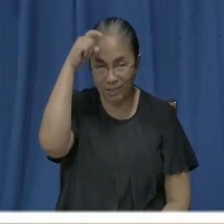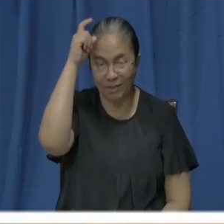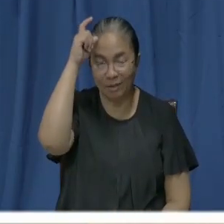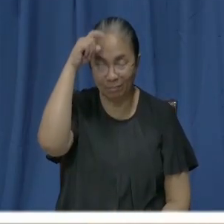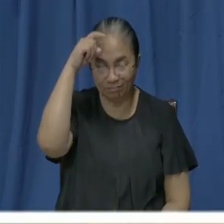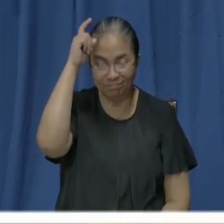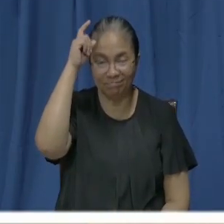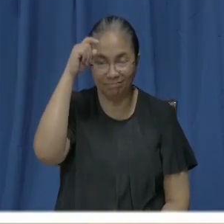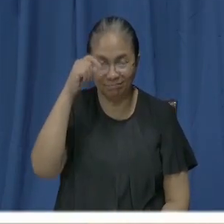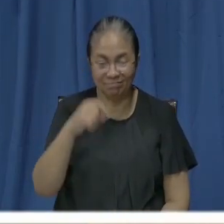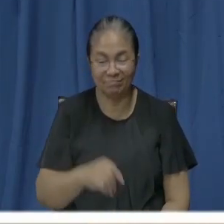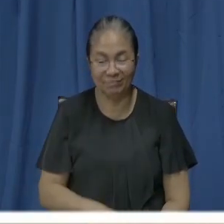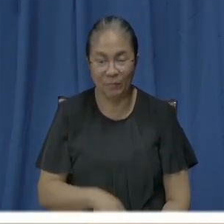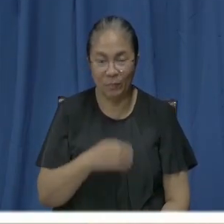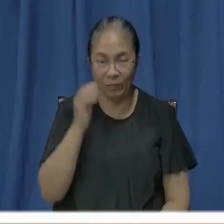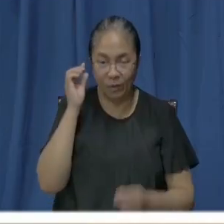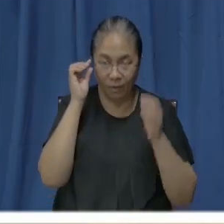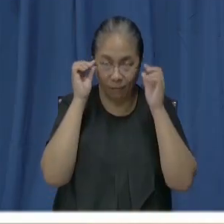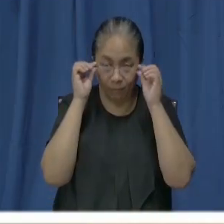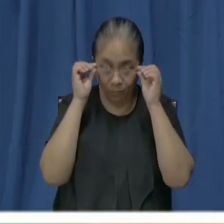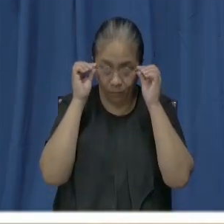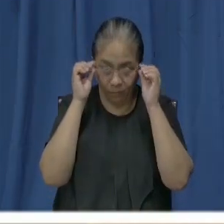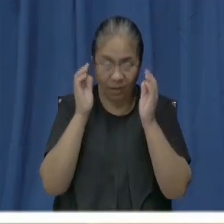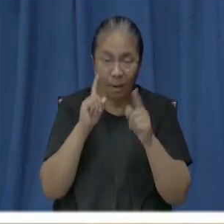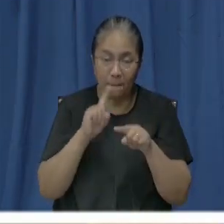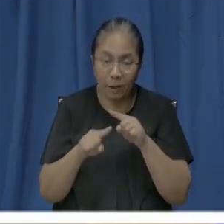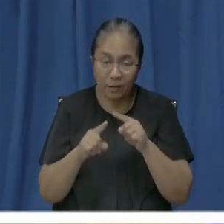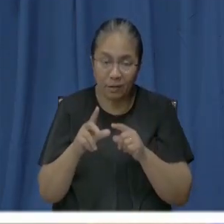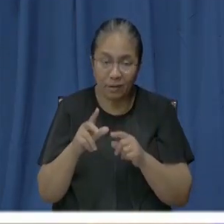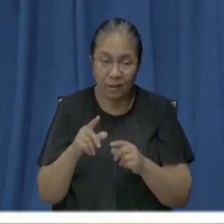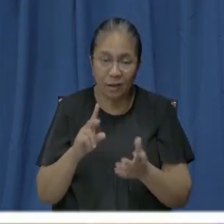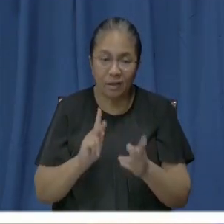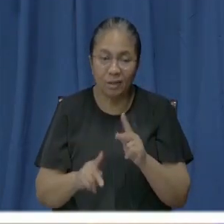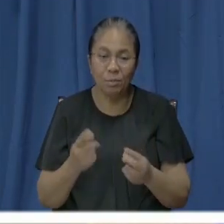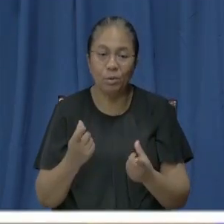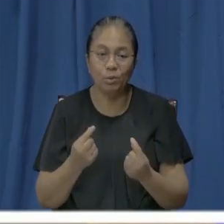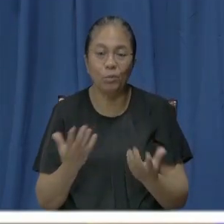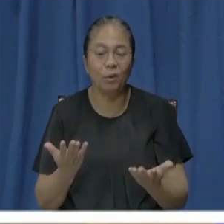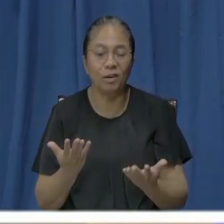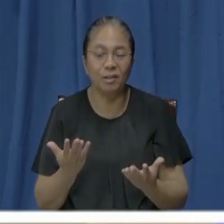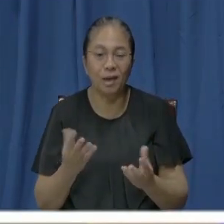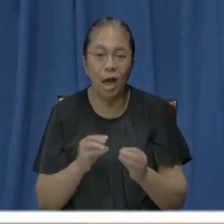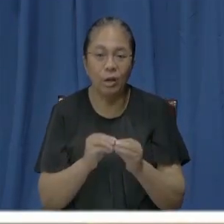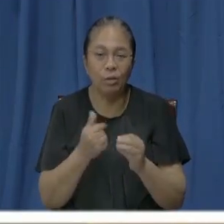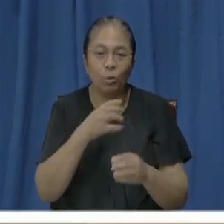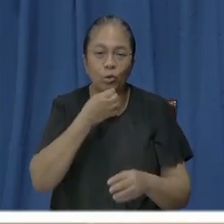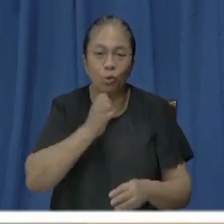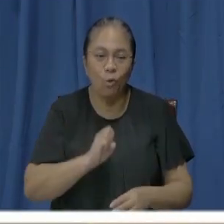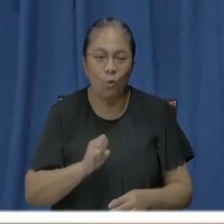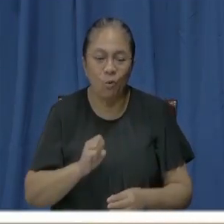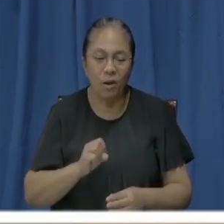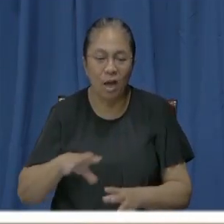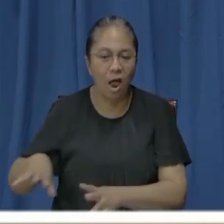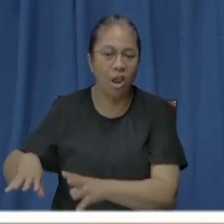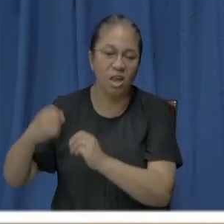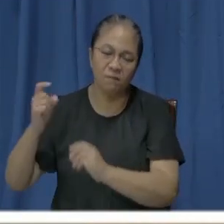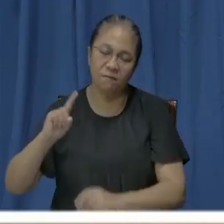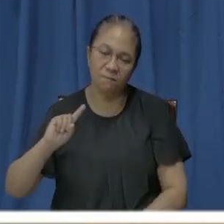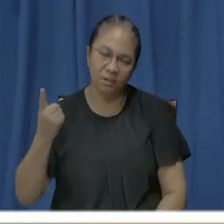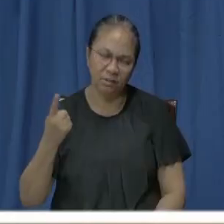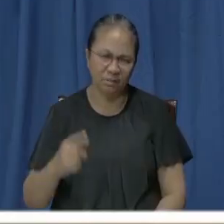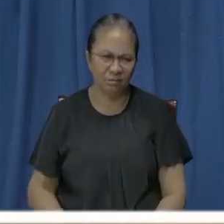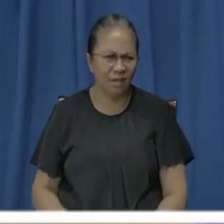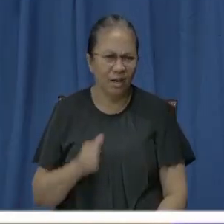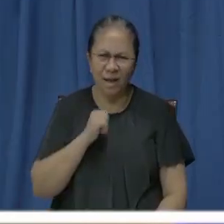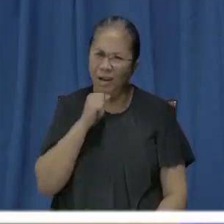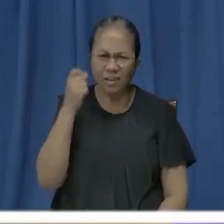The interesting thing is, they started walking away from the elders first. I don't understand that.